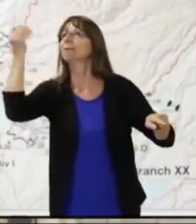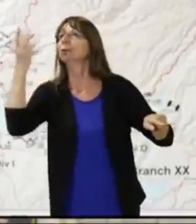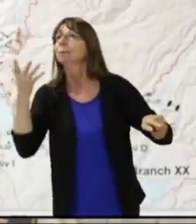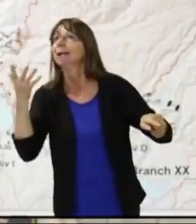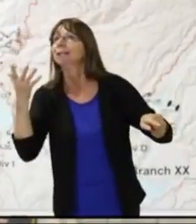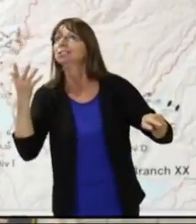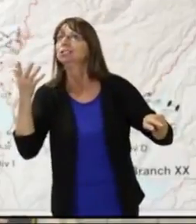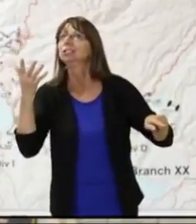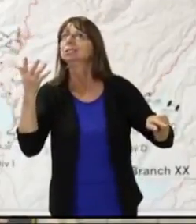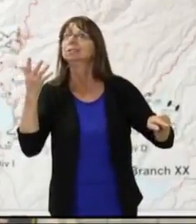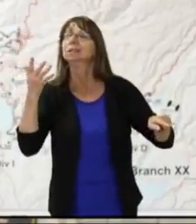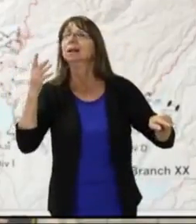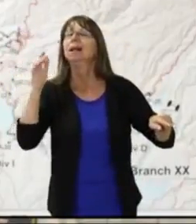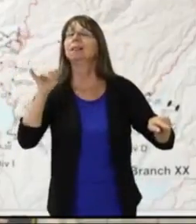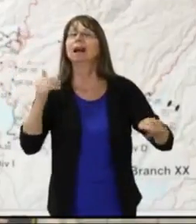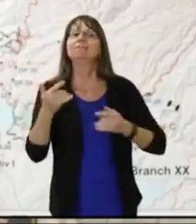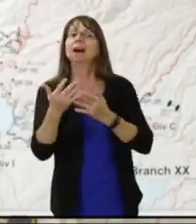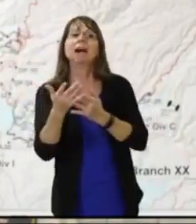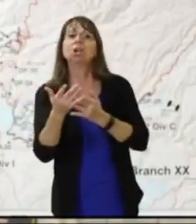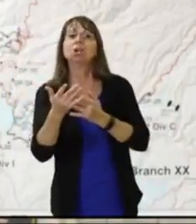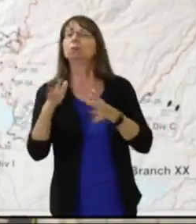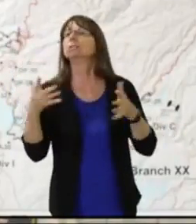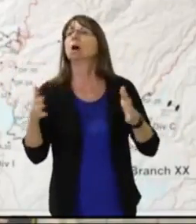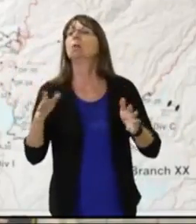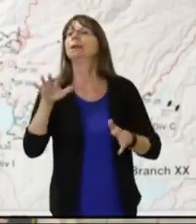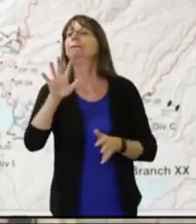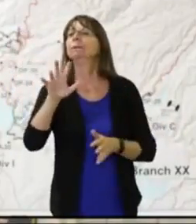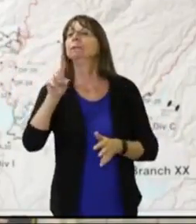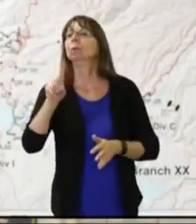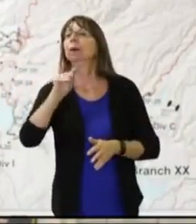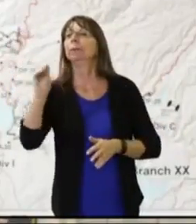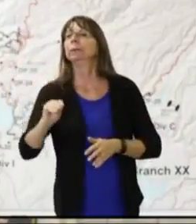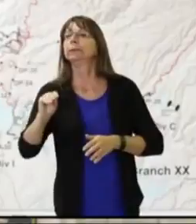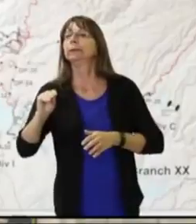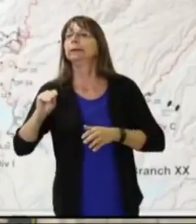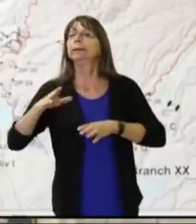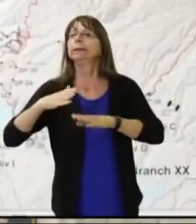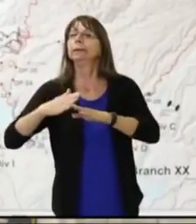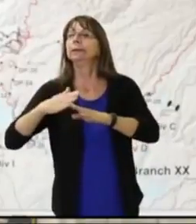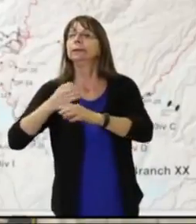was 51% contained. My condolences to the family